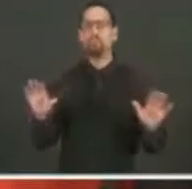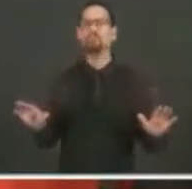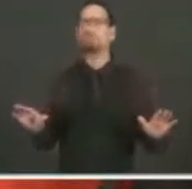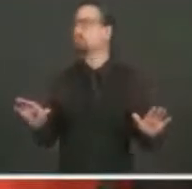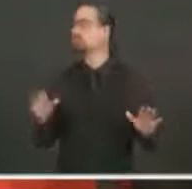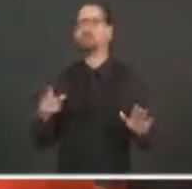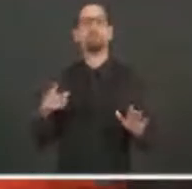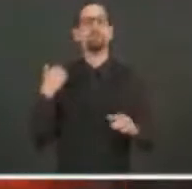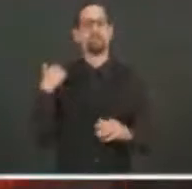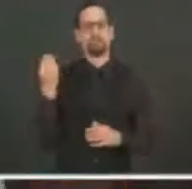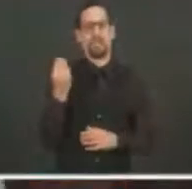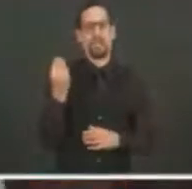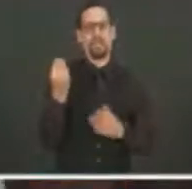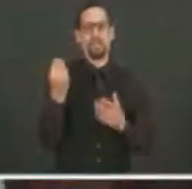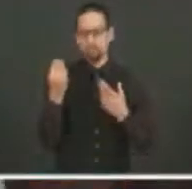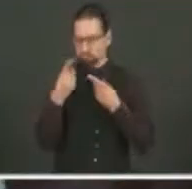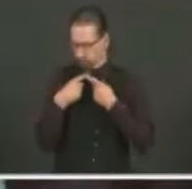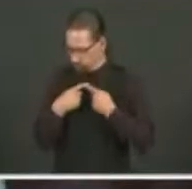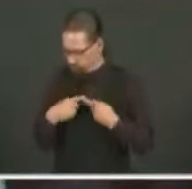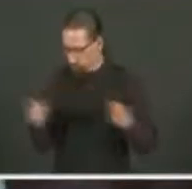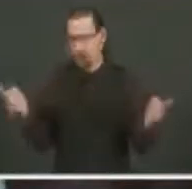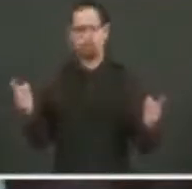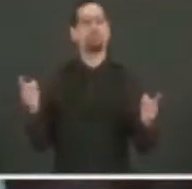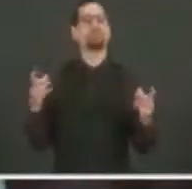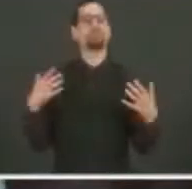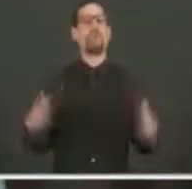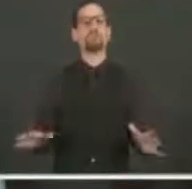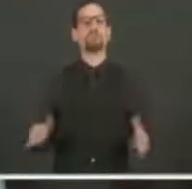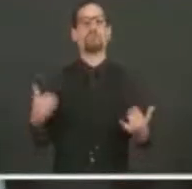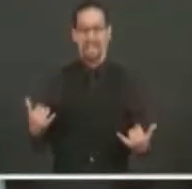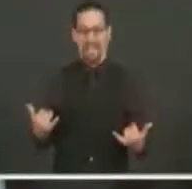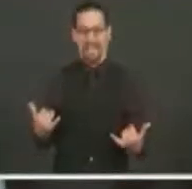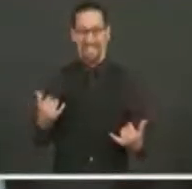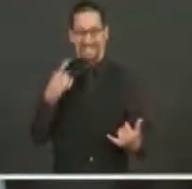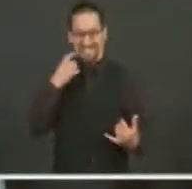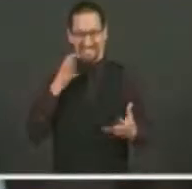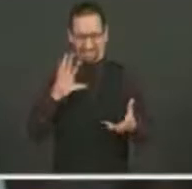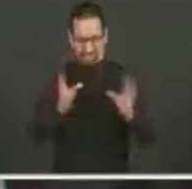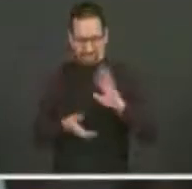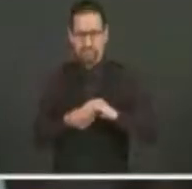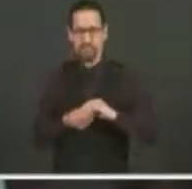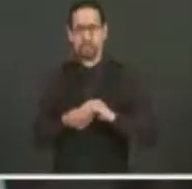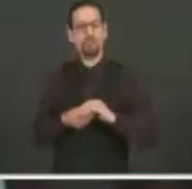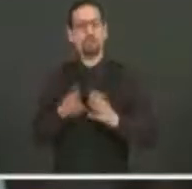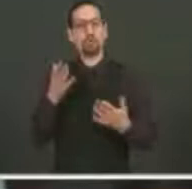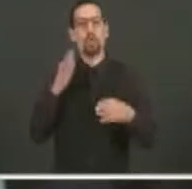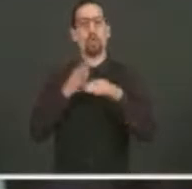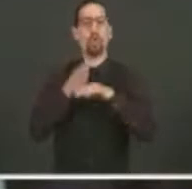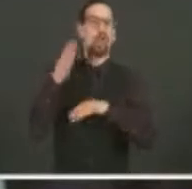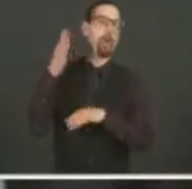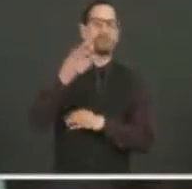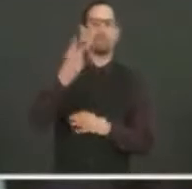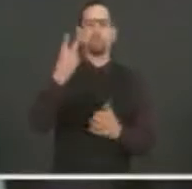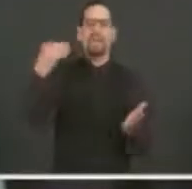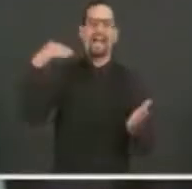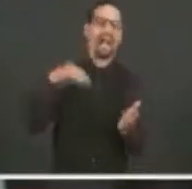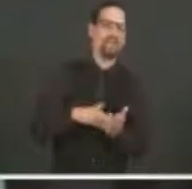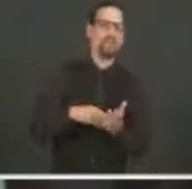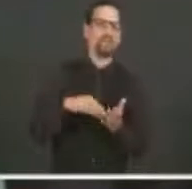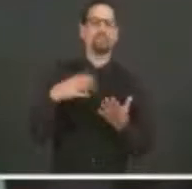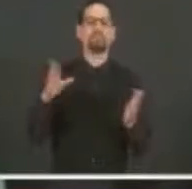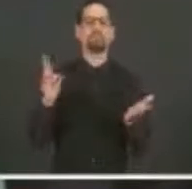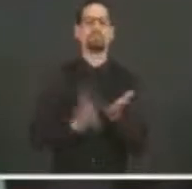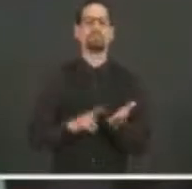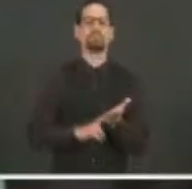Monday. By today, before this press conference, the briefing I just got, more than 2,000 students have